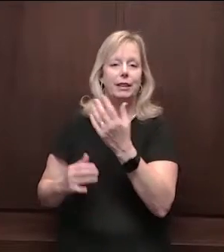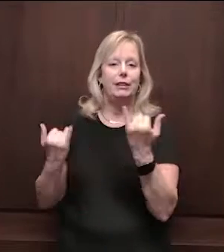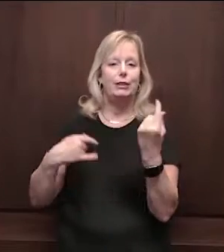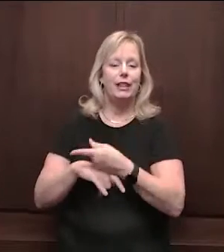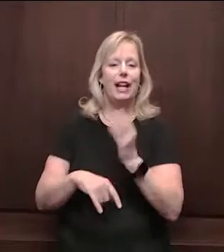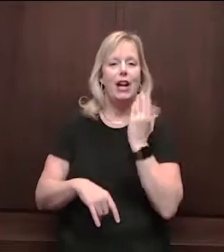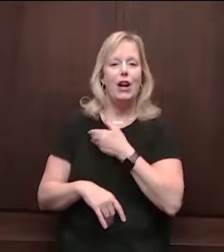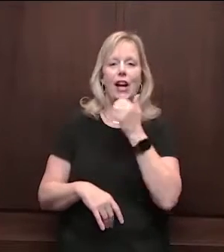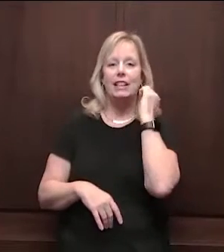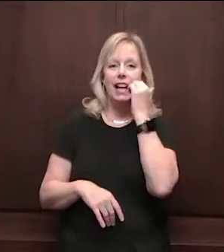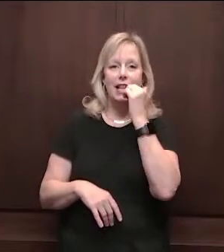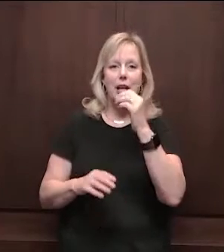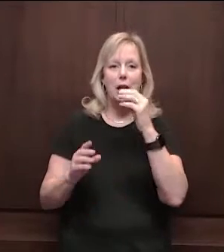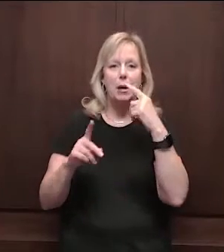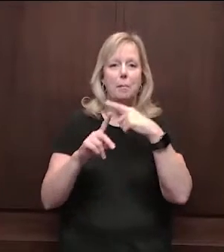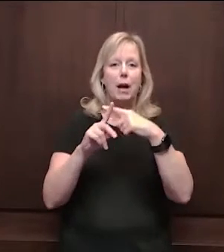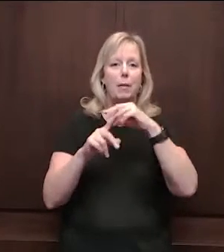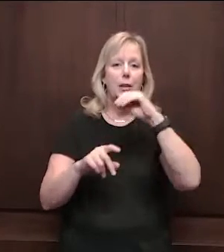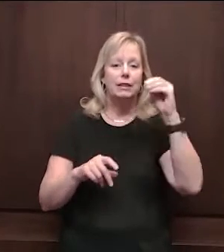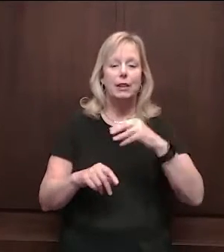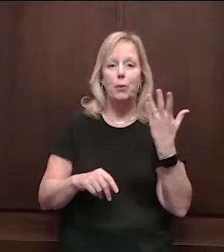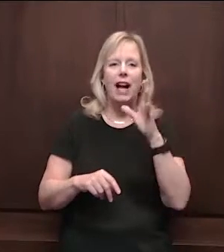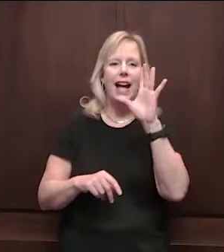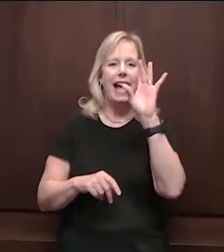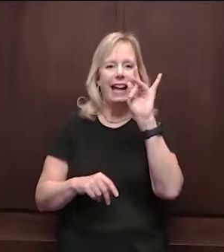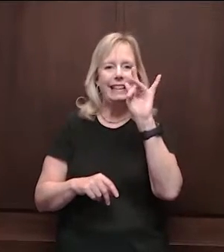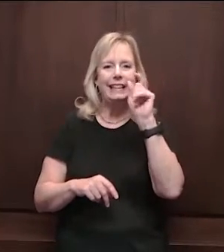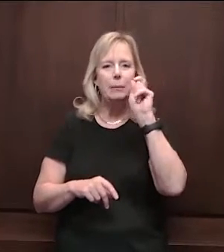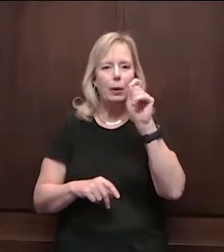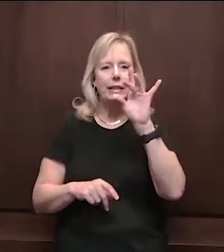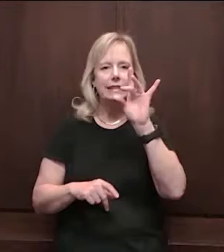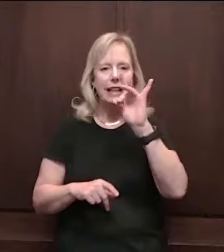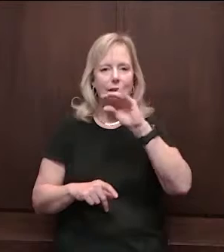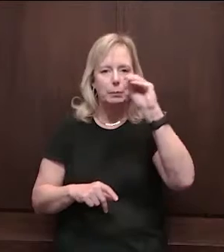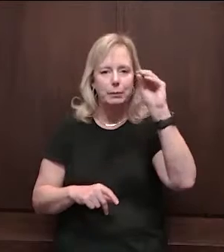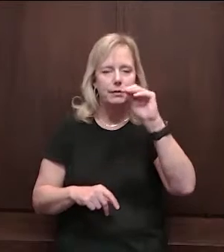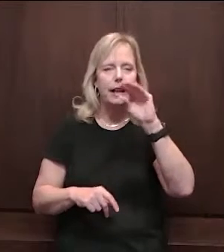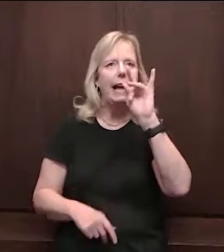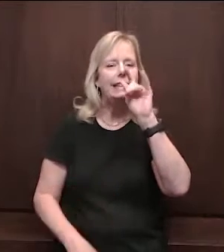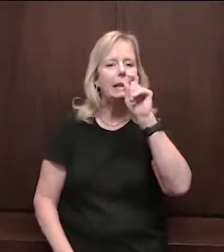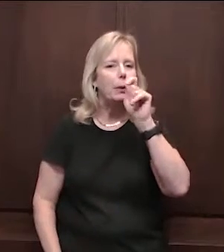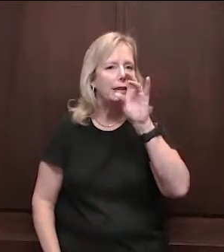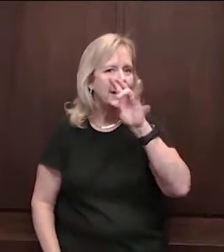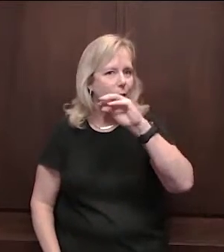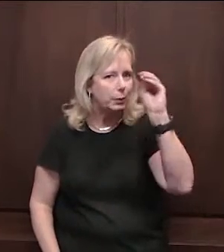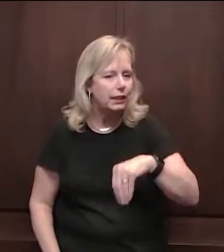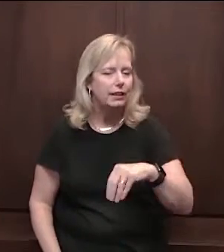daily county positivity rate is 18.7%. We are at